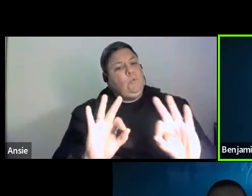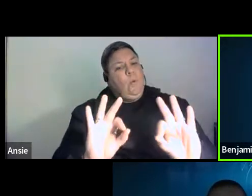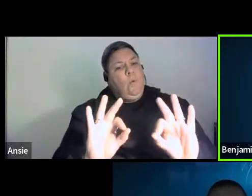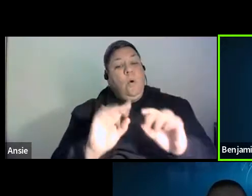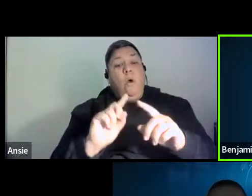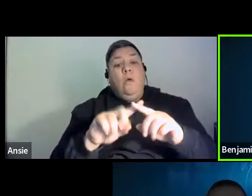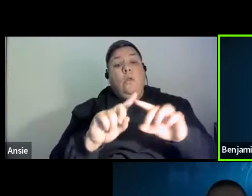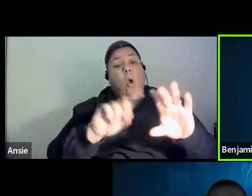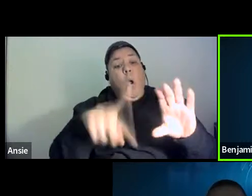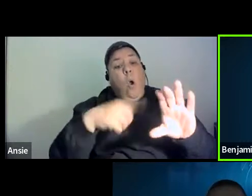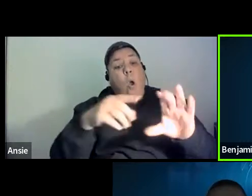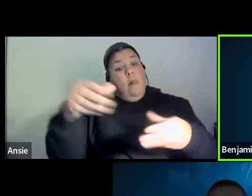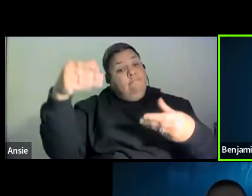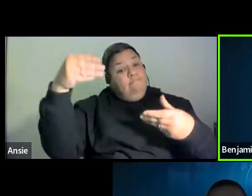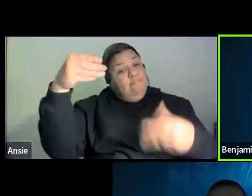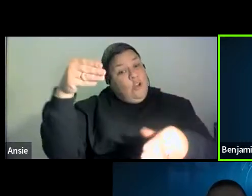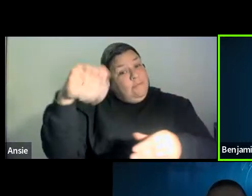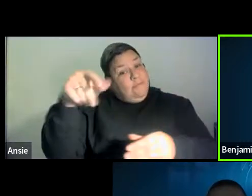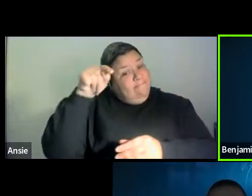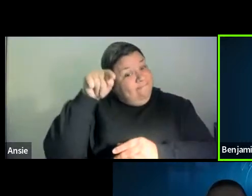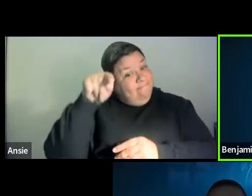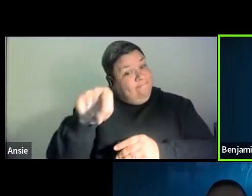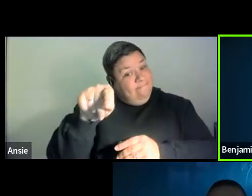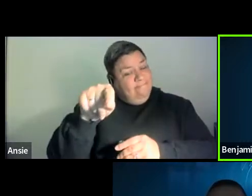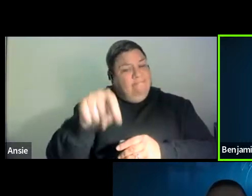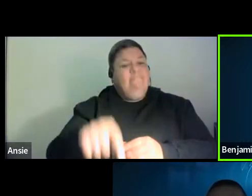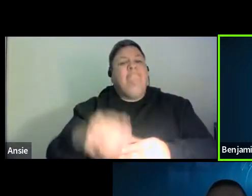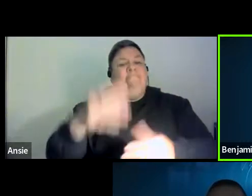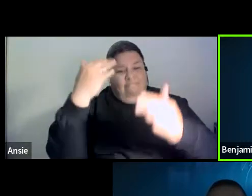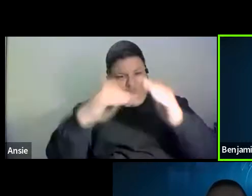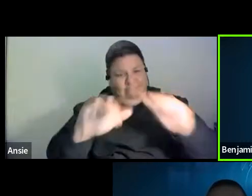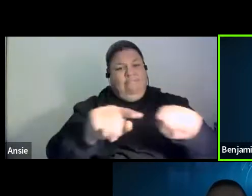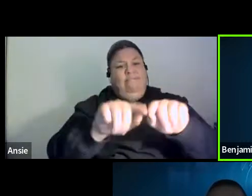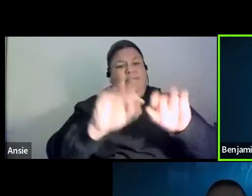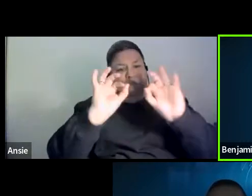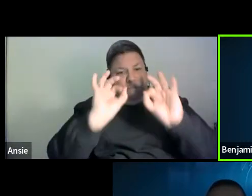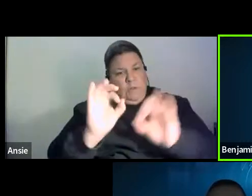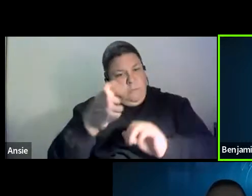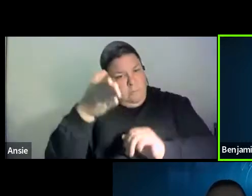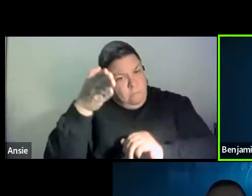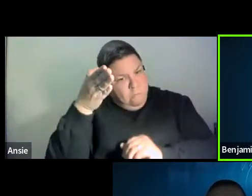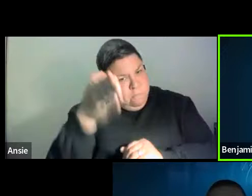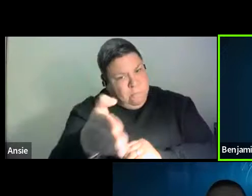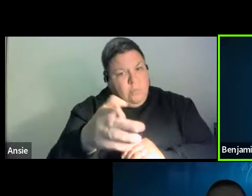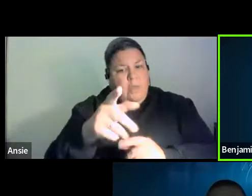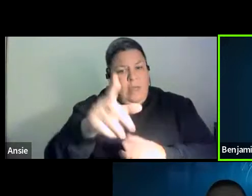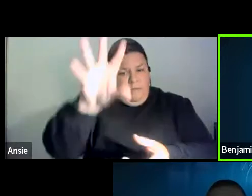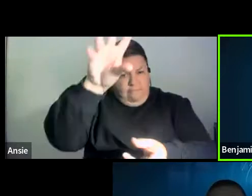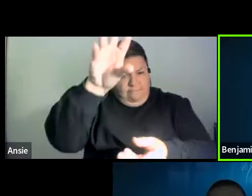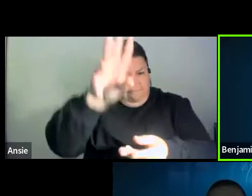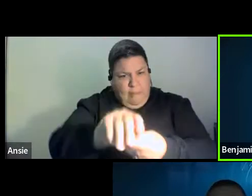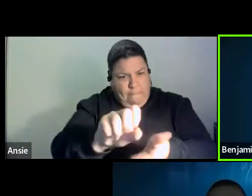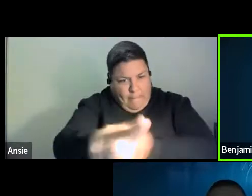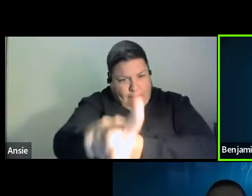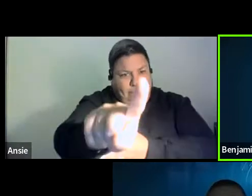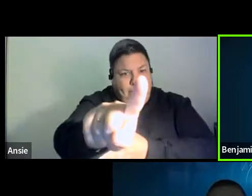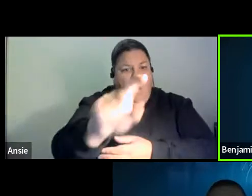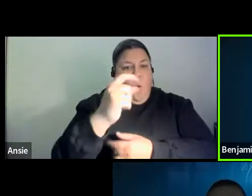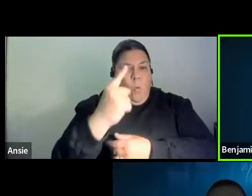of the documentation is in place and that it is ready to be sent to SARS in one